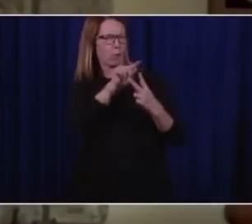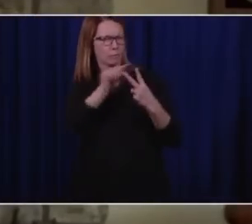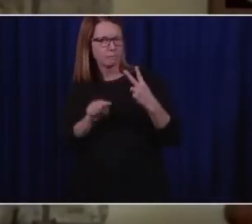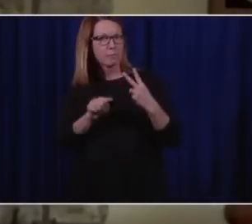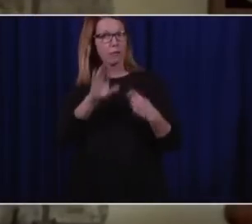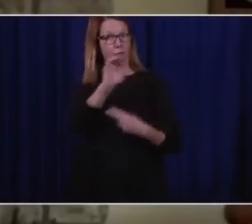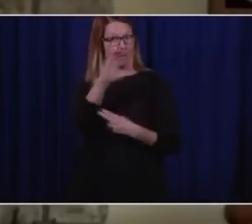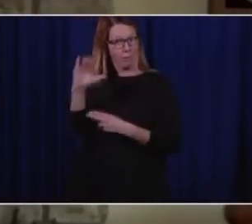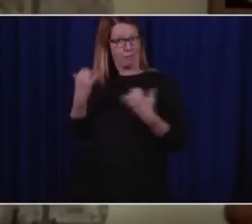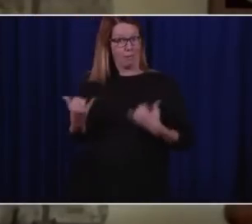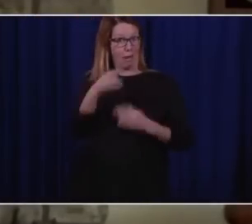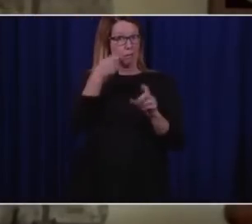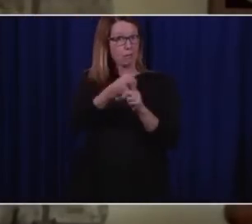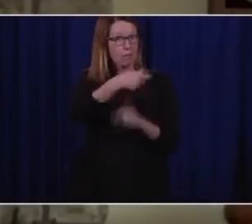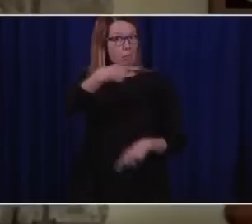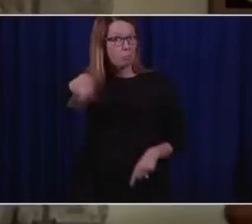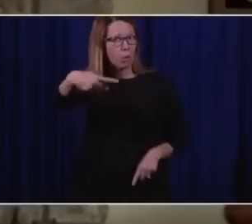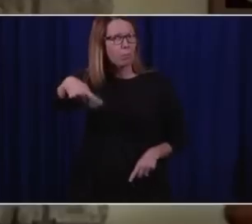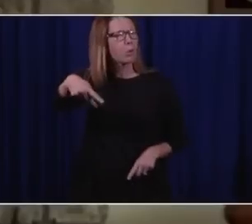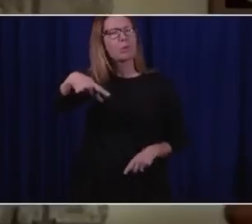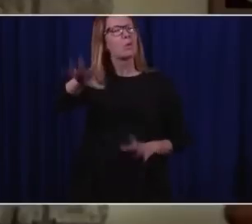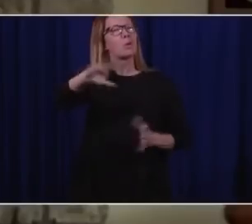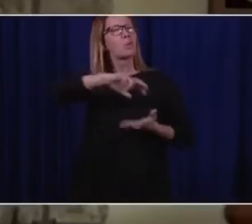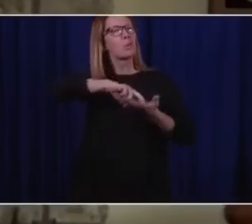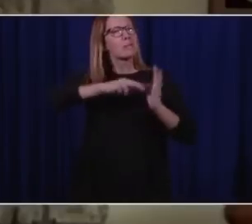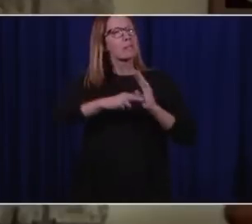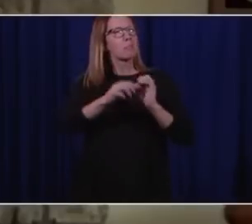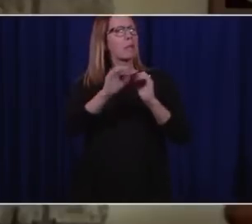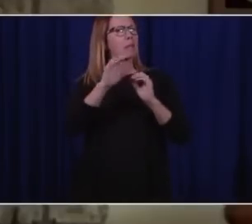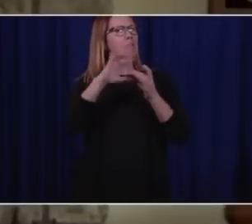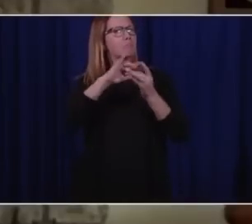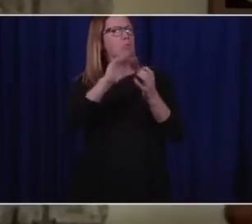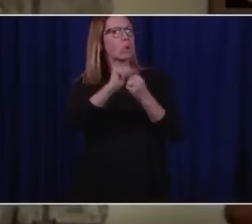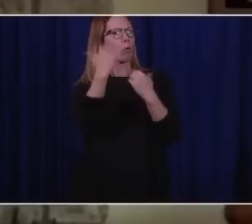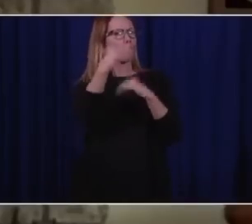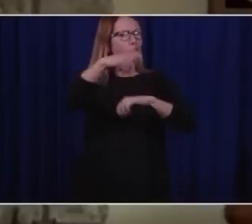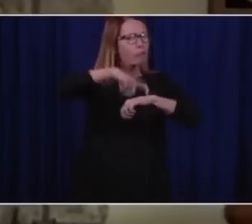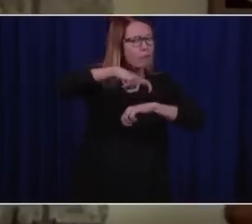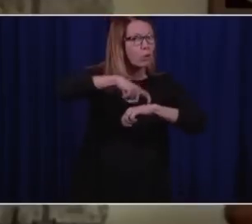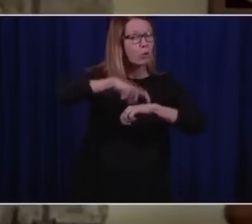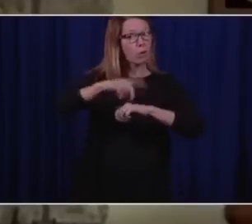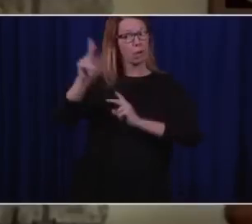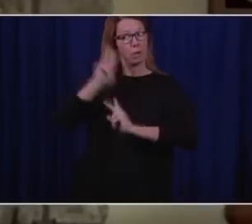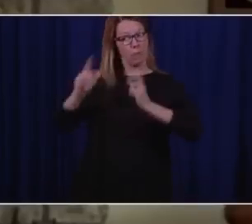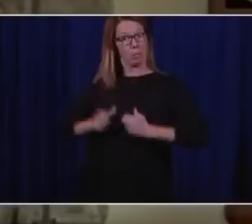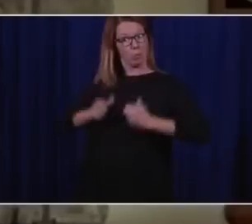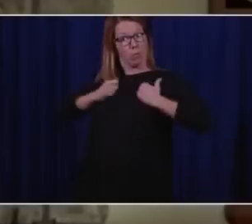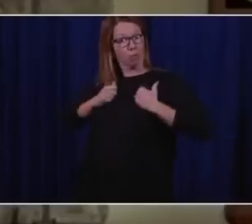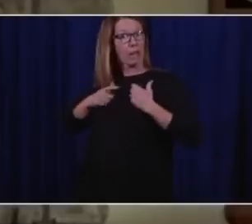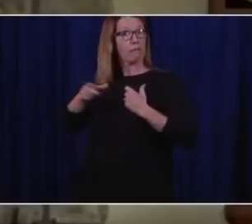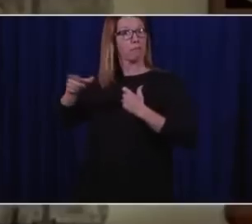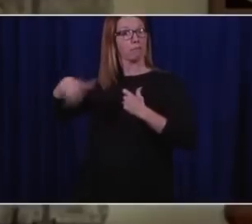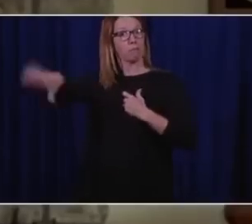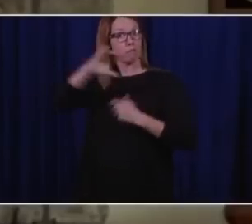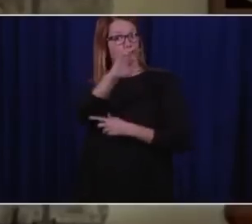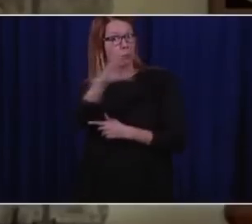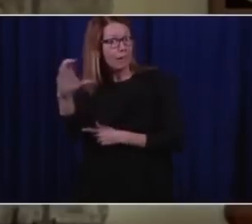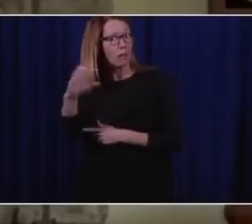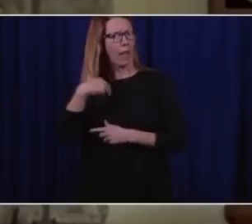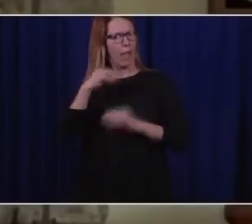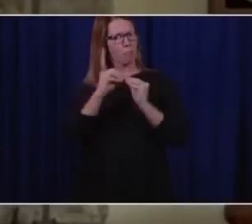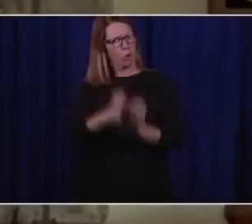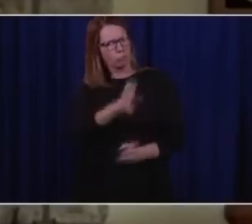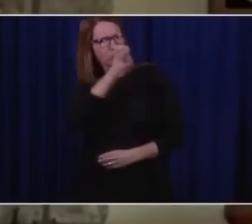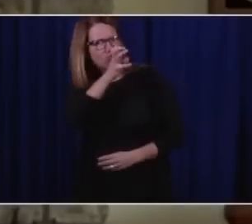is now purple. What does that mean as it relates to your curfew order? Are people living in Franklin County under stricter rules than what the curfew